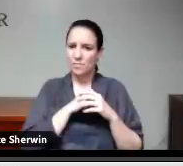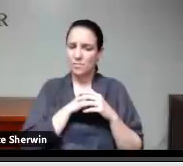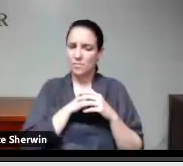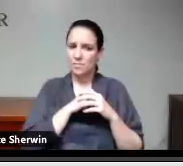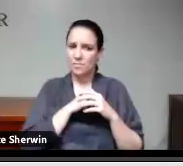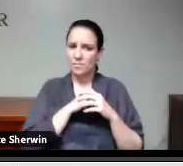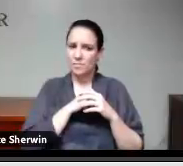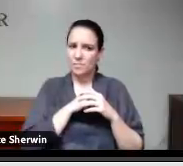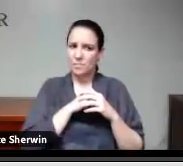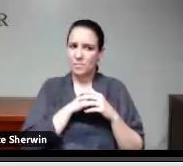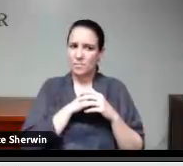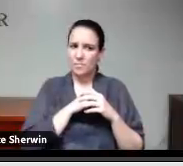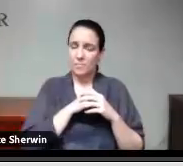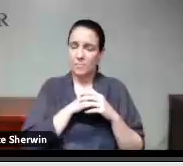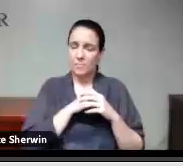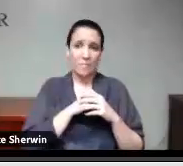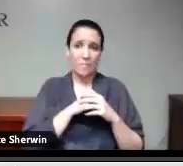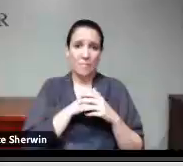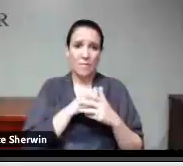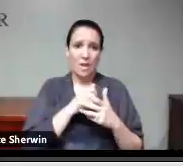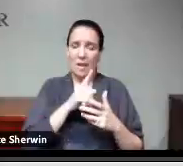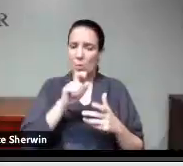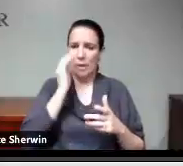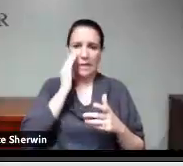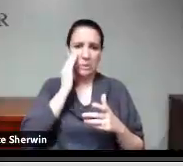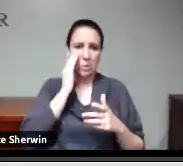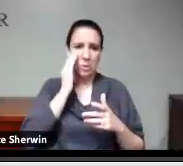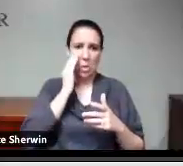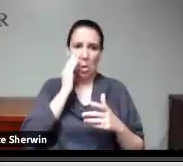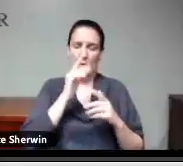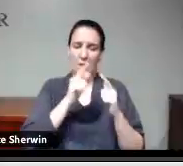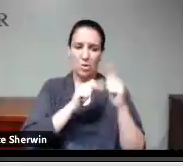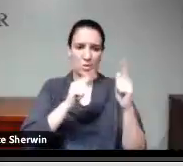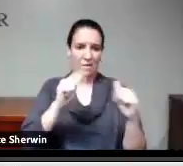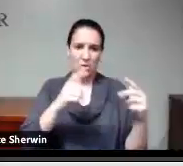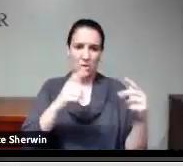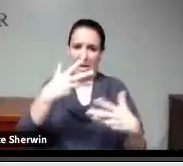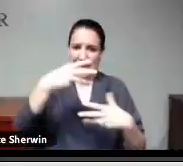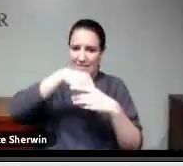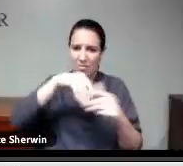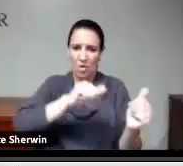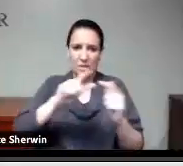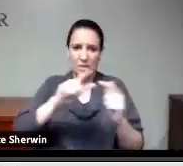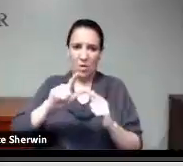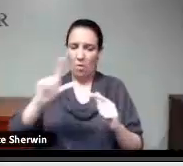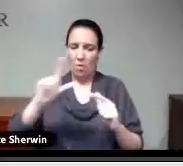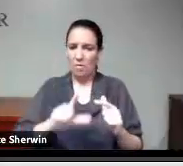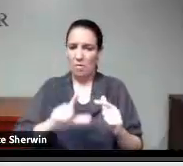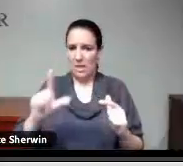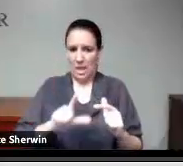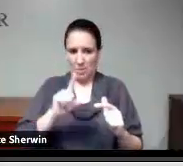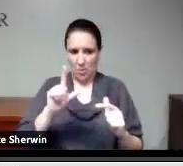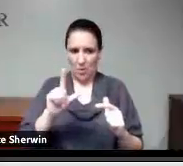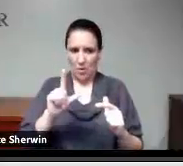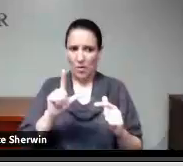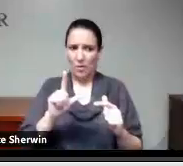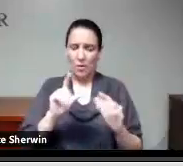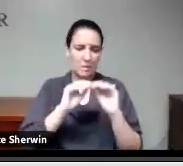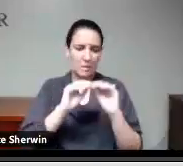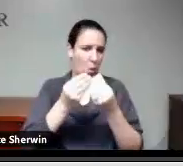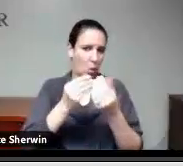take diversity as something that is integral to the whole organization. And so we end up balancing out we end